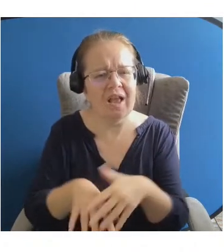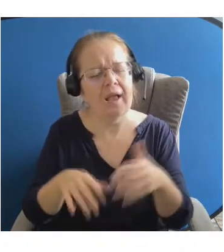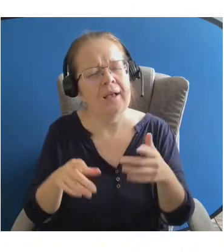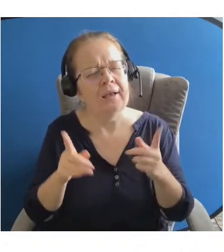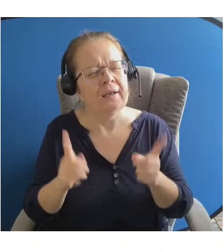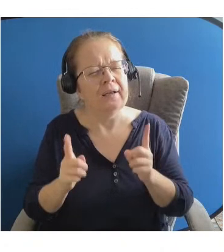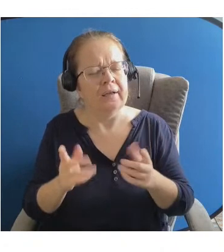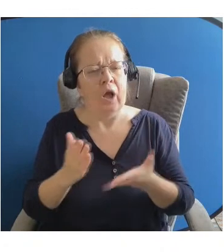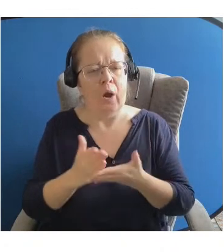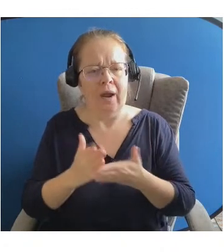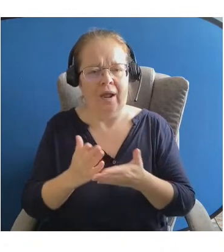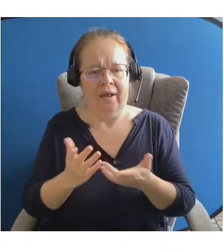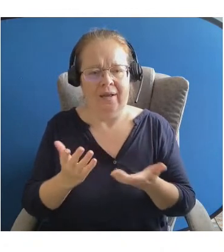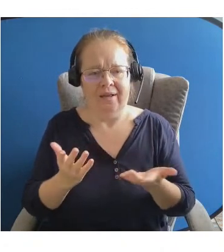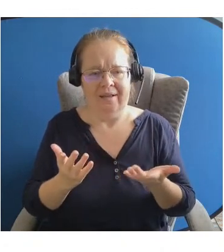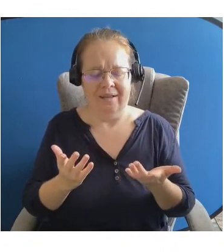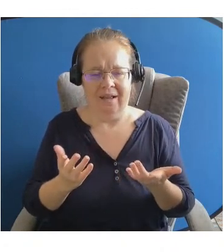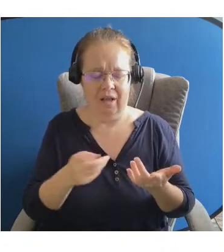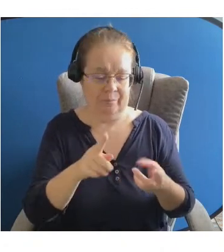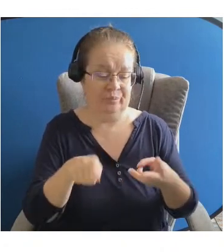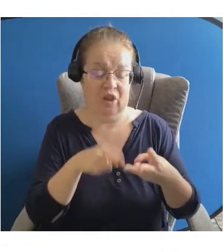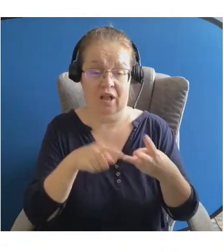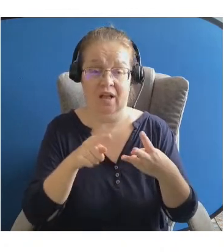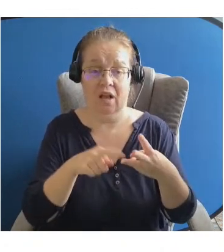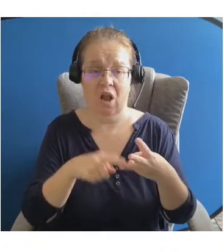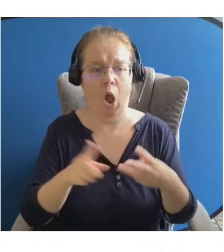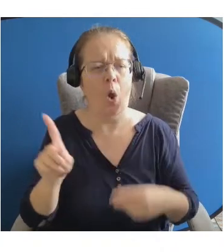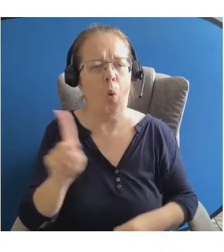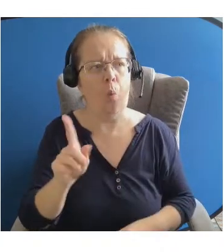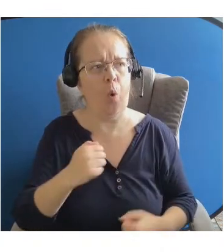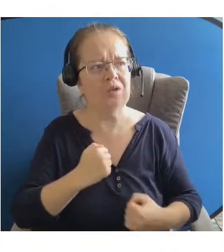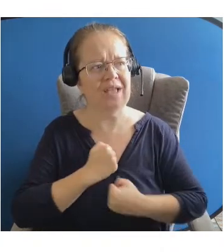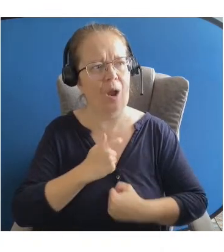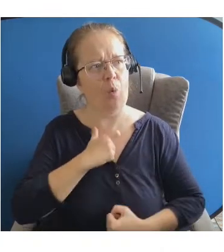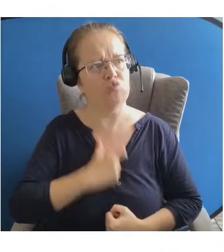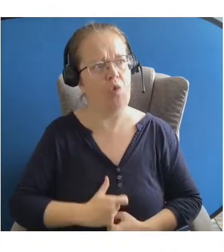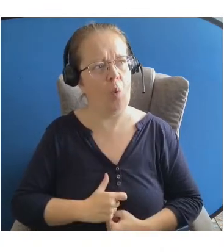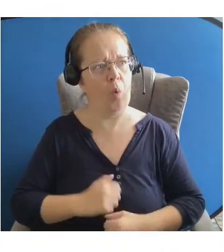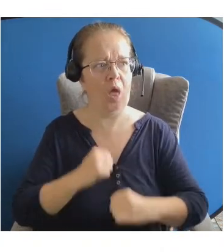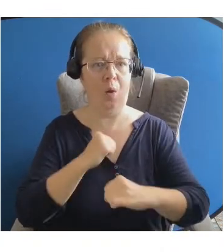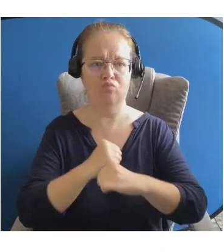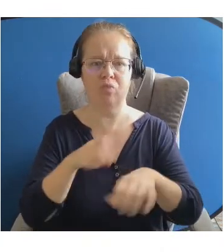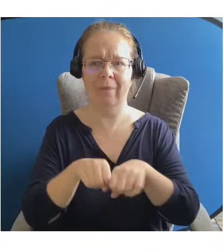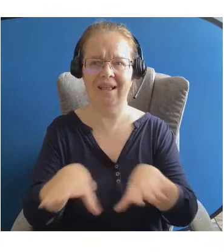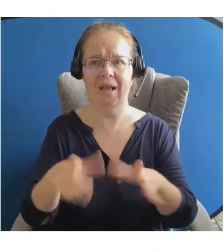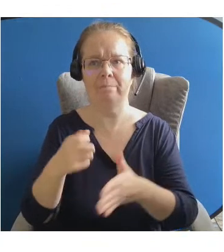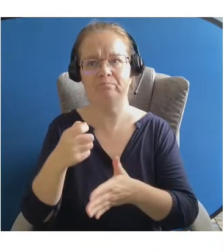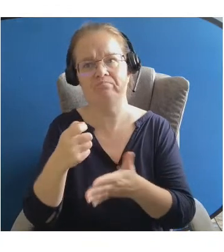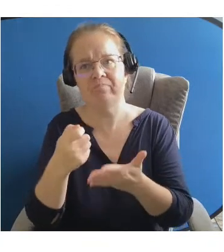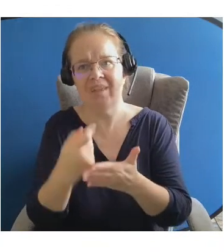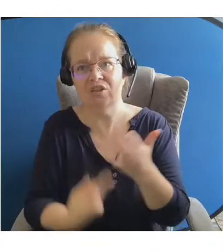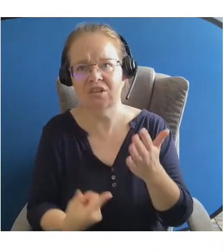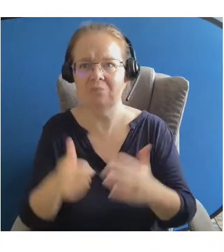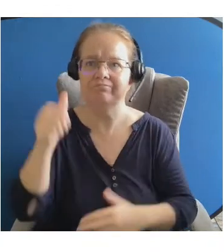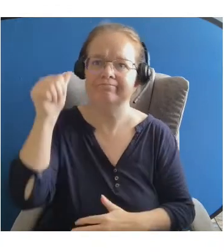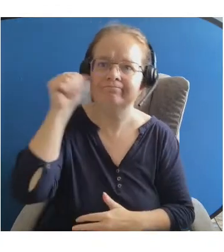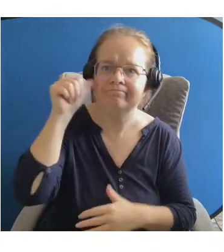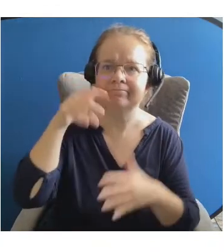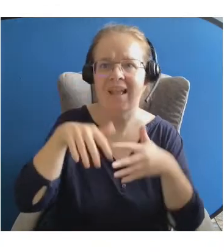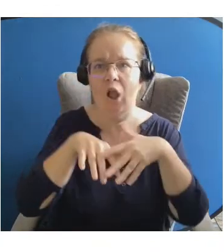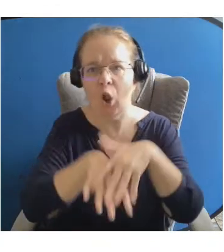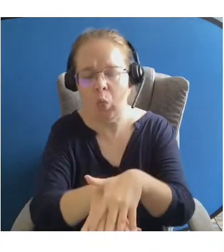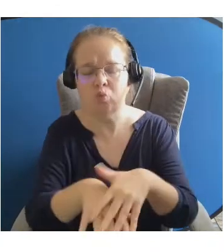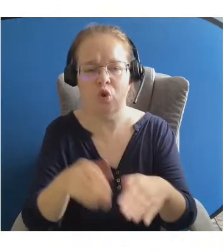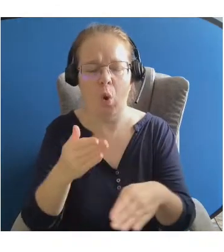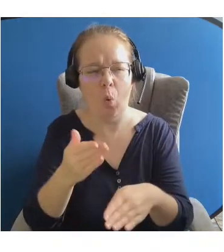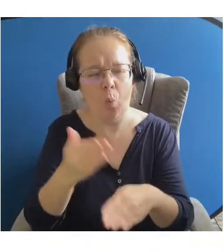that really then leads me to that final question about what's our role in promoting promoting disability awareness and inclusion in the workplace and